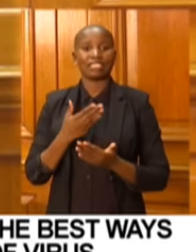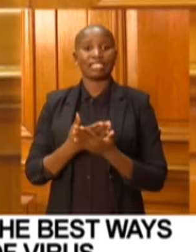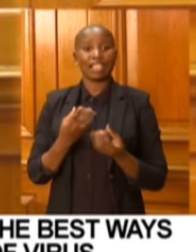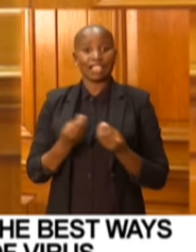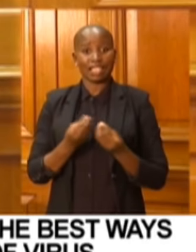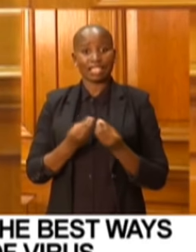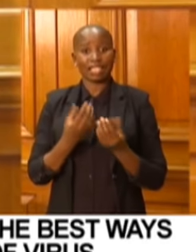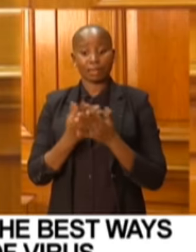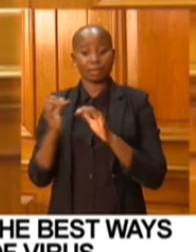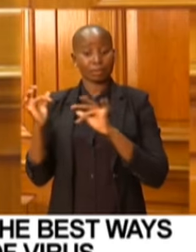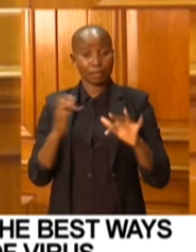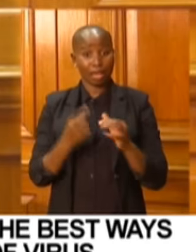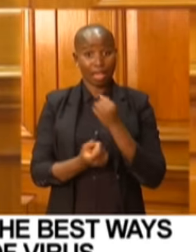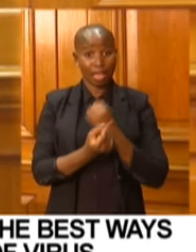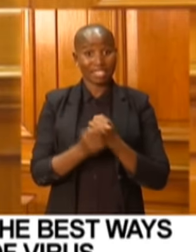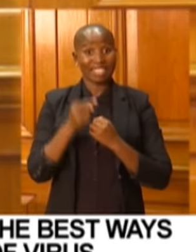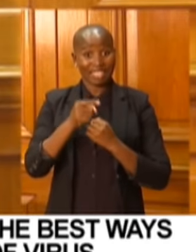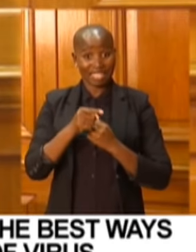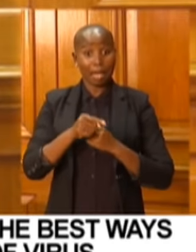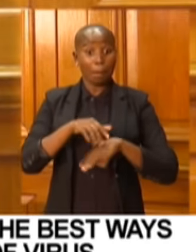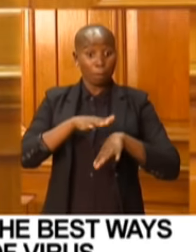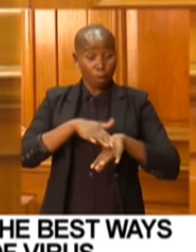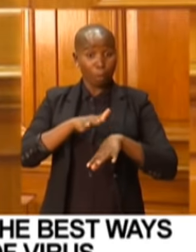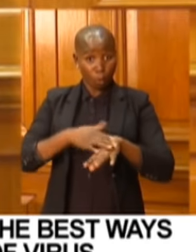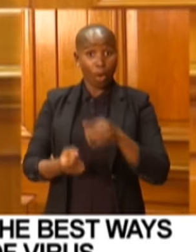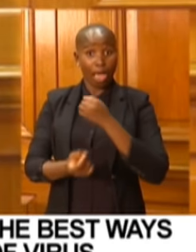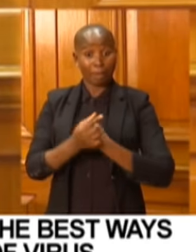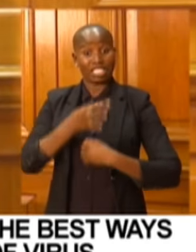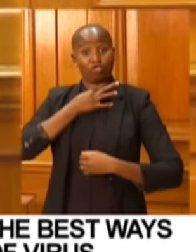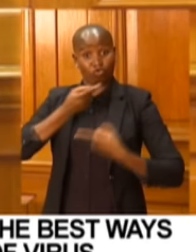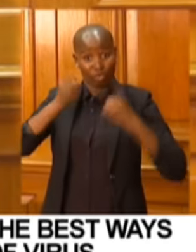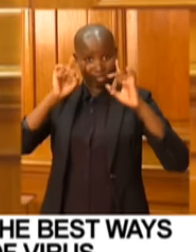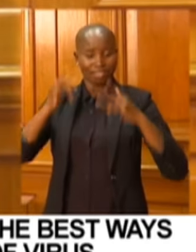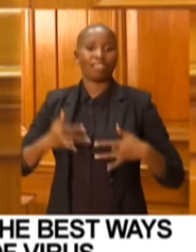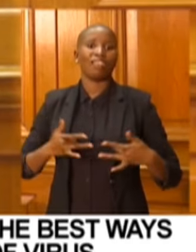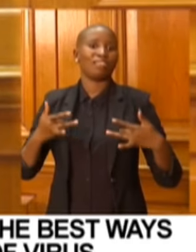are just increasing our exposure to risk